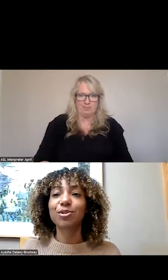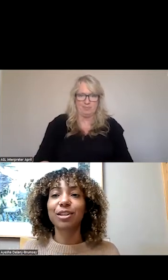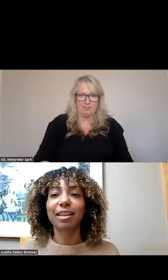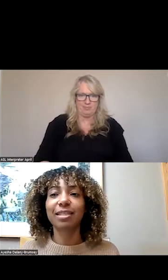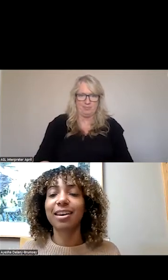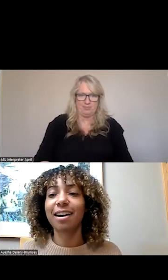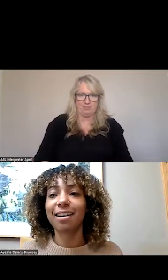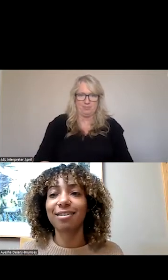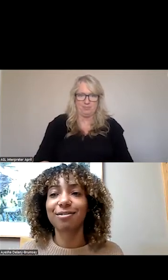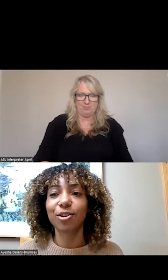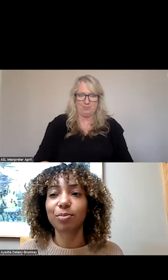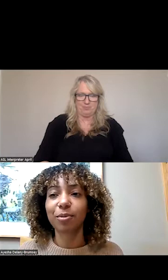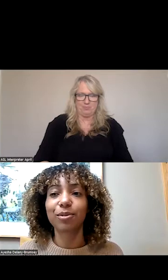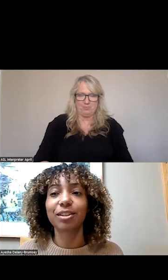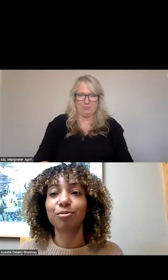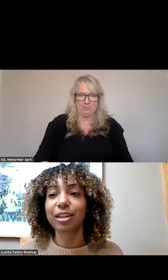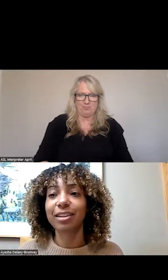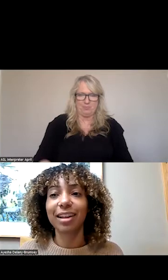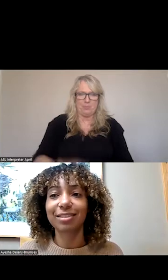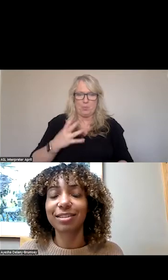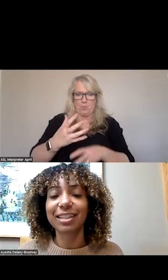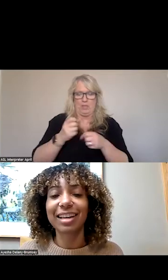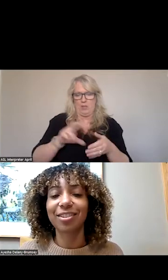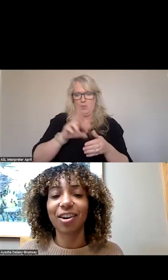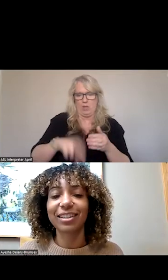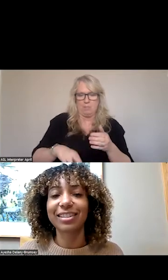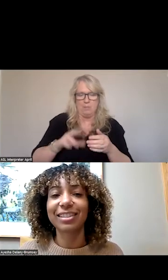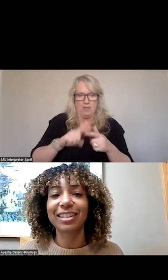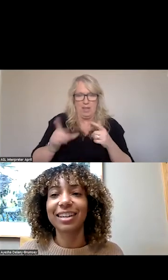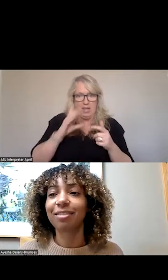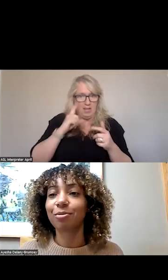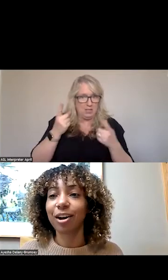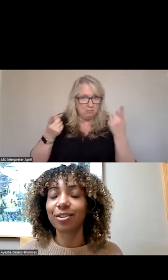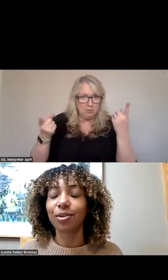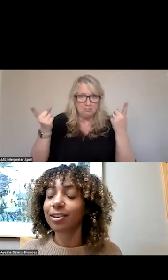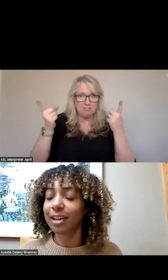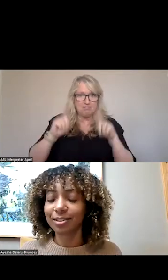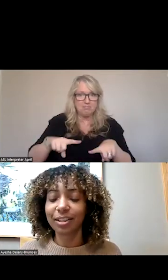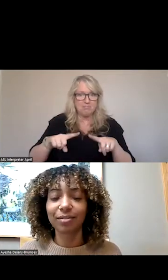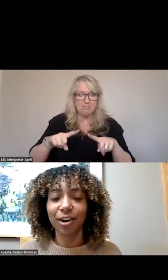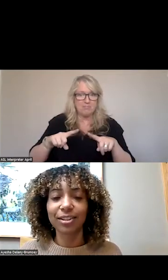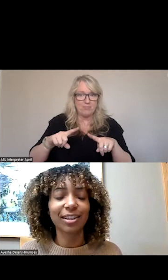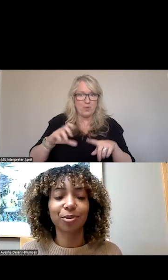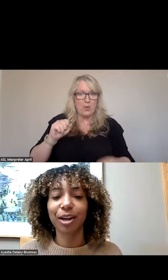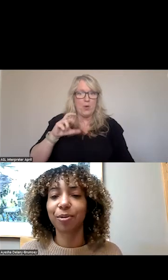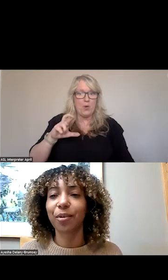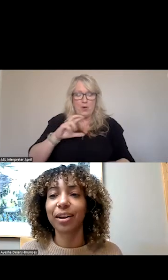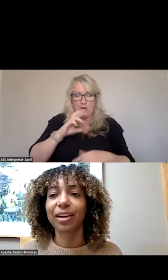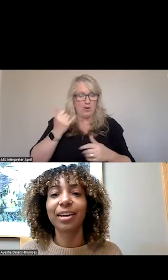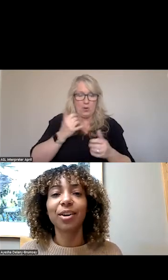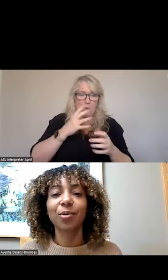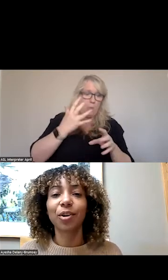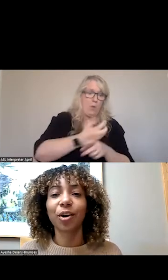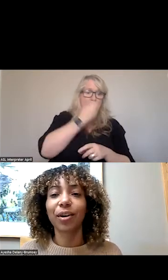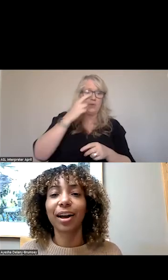And as soon as we get the results back, we will see if we collectively as an audience have won or collectively have lost. Either way, we're